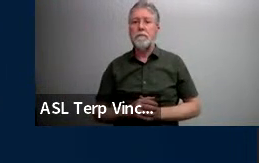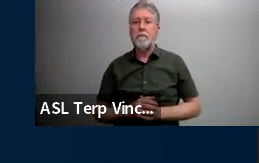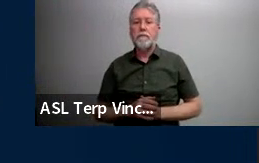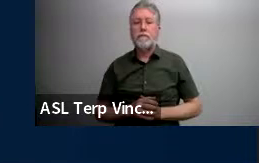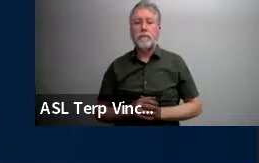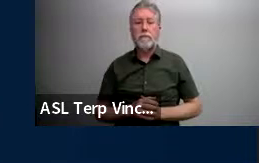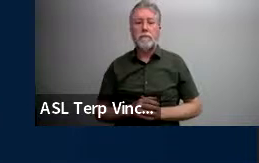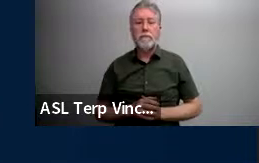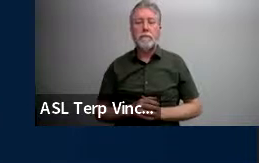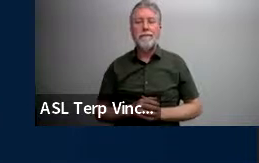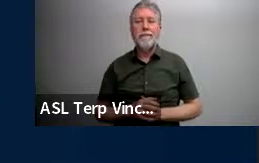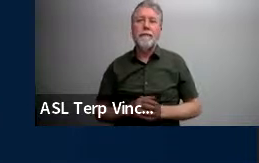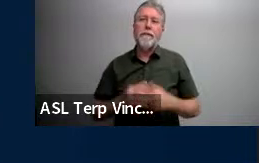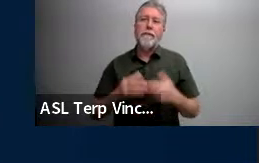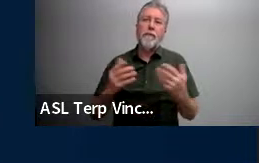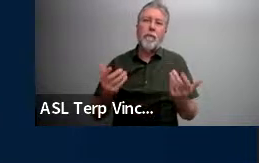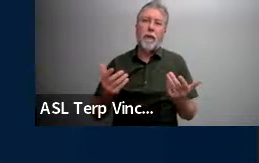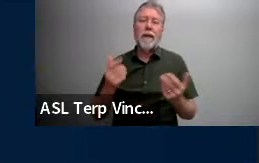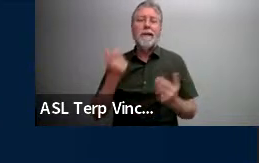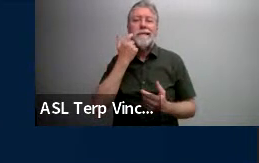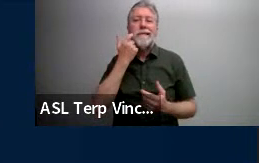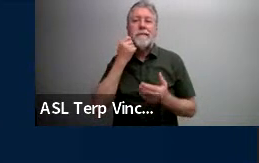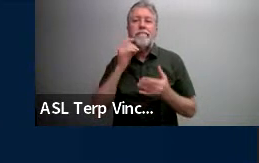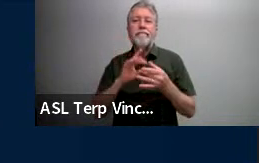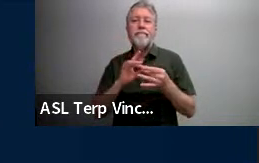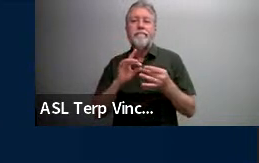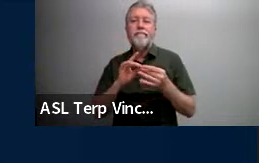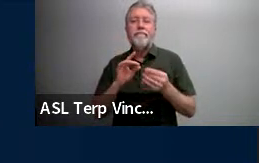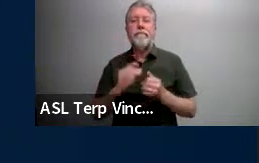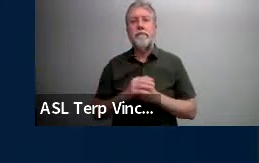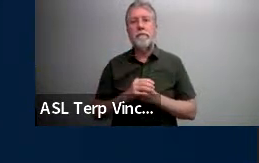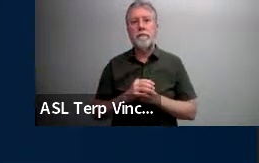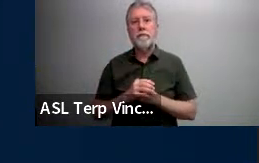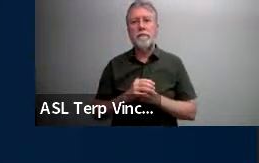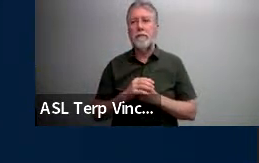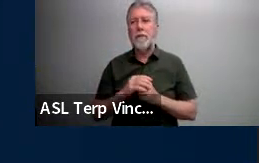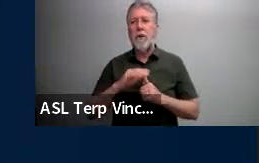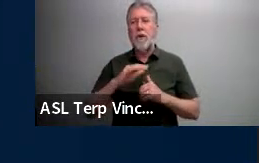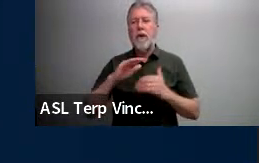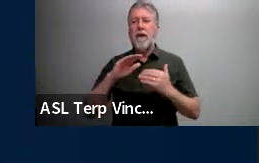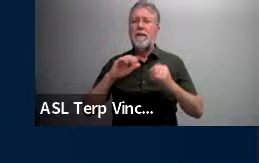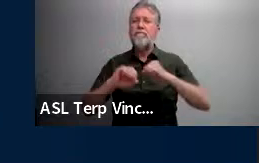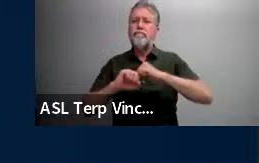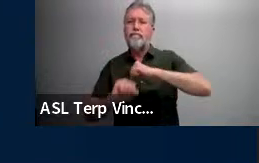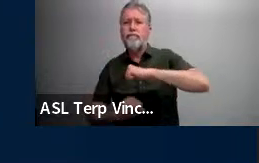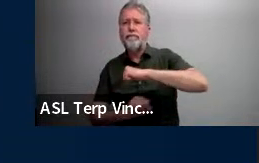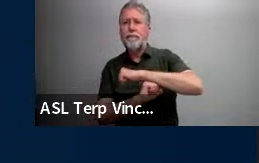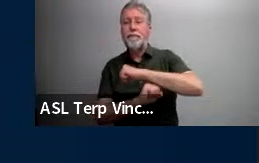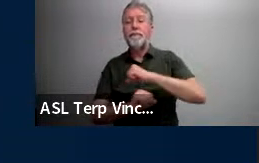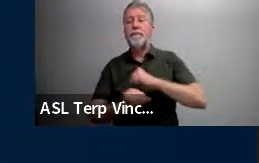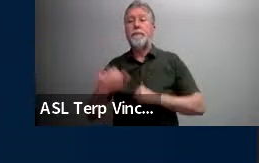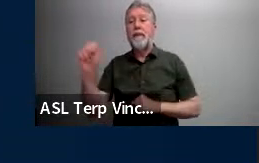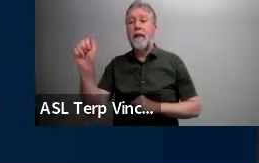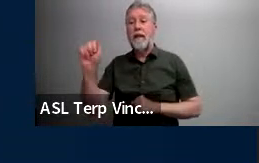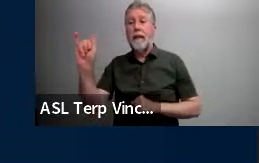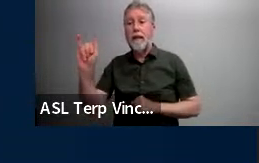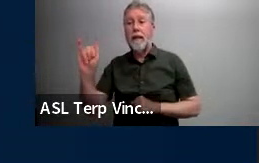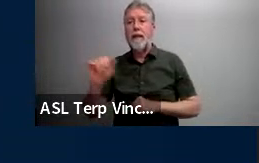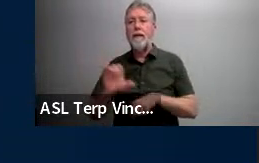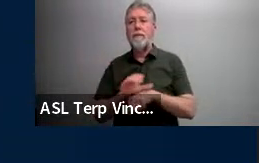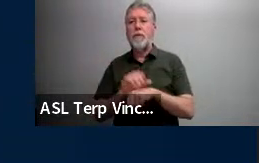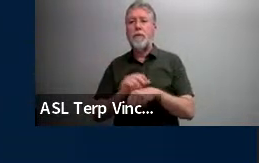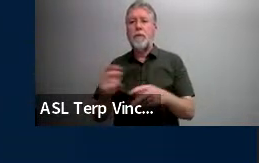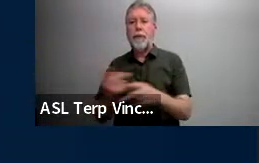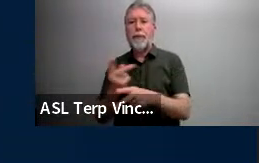So sort of as I mentioned before, and all of this is somewhat foundational. So artificial intelligence and algorithmic systems,